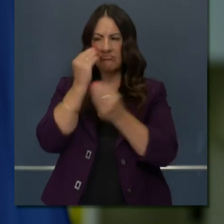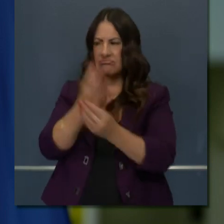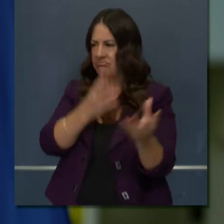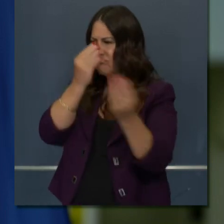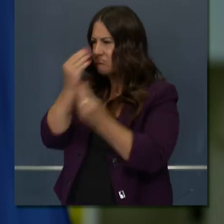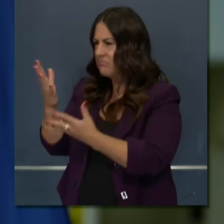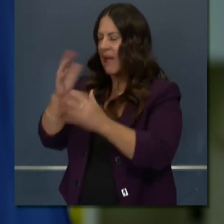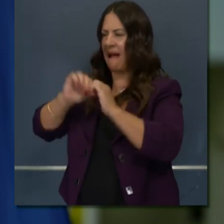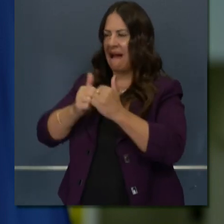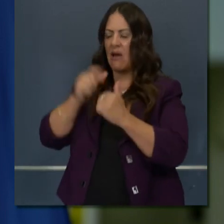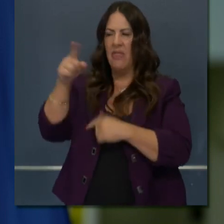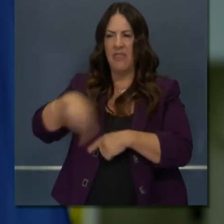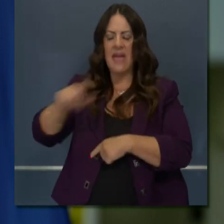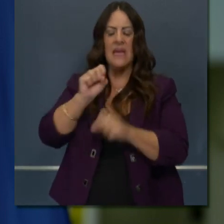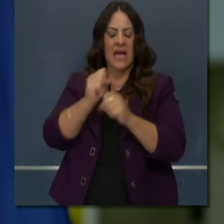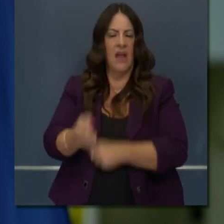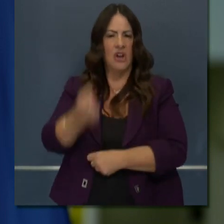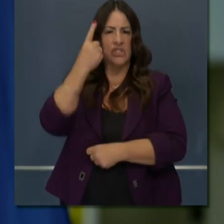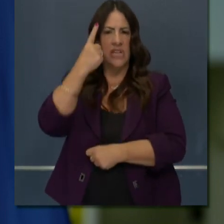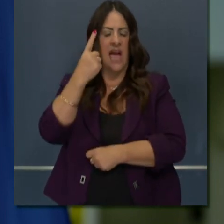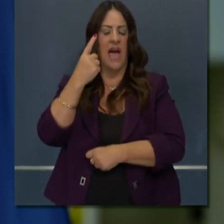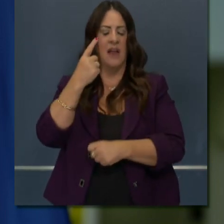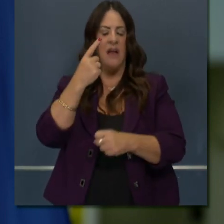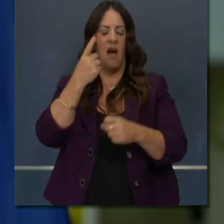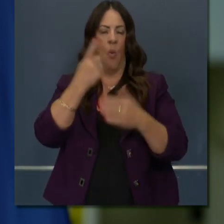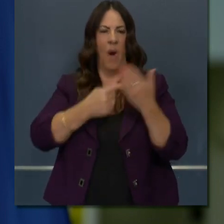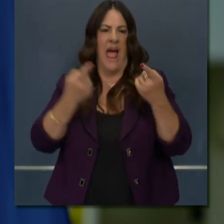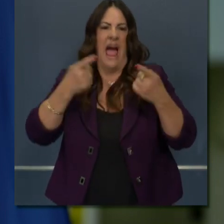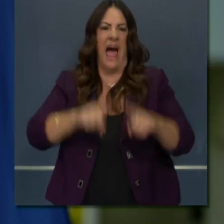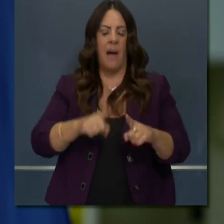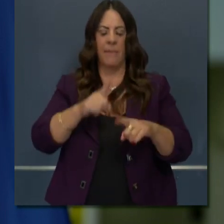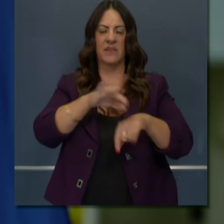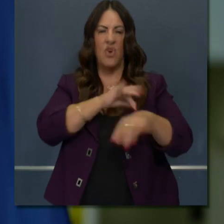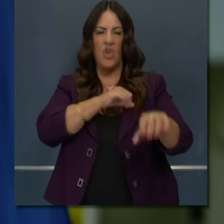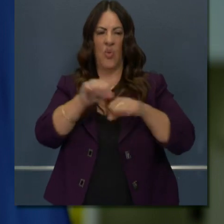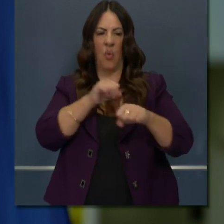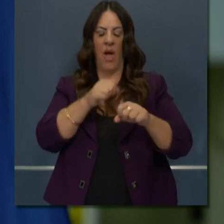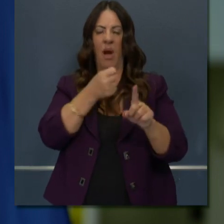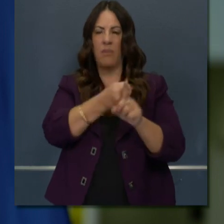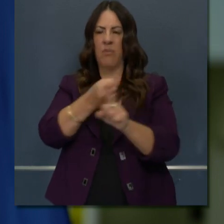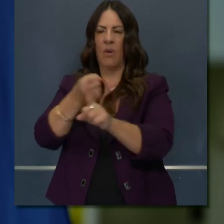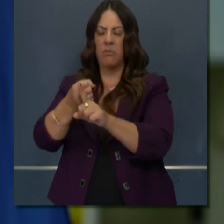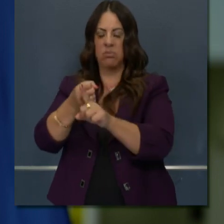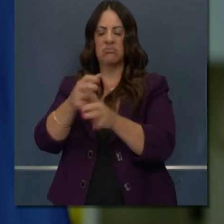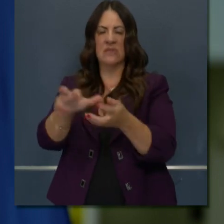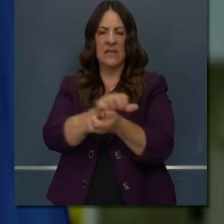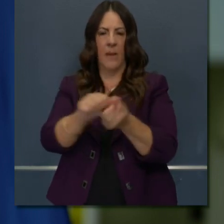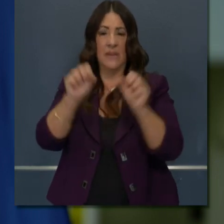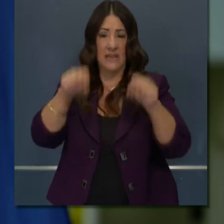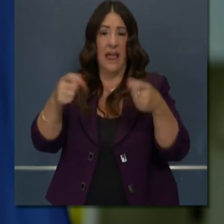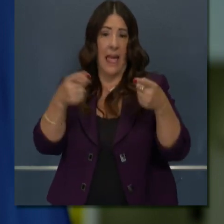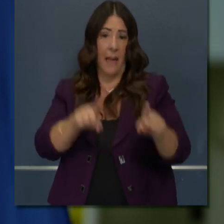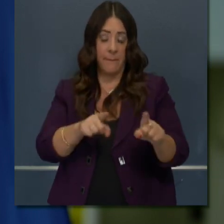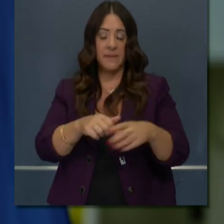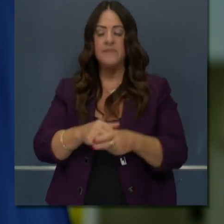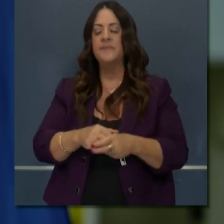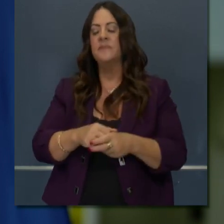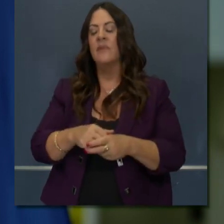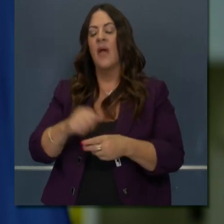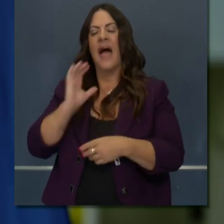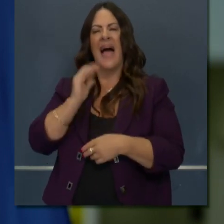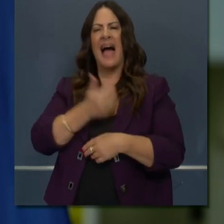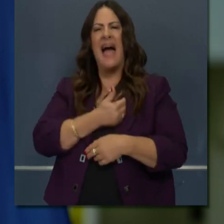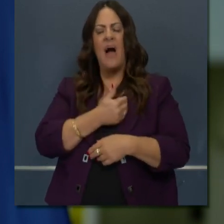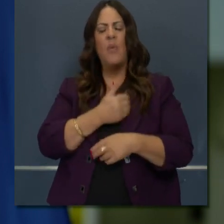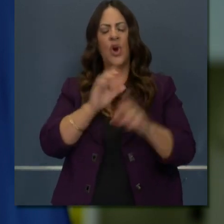they understand the consequences of earthquakes and other natural disasters. The Department of Conservation has a